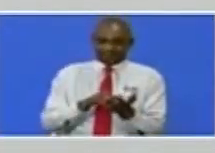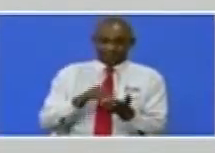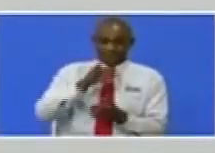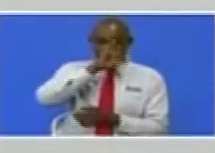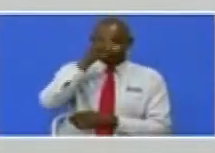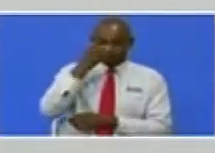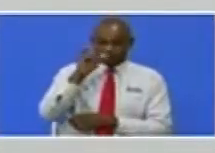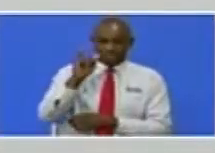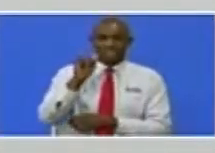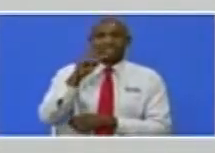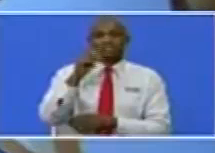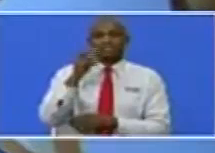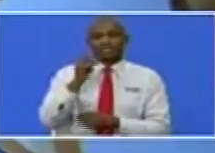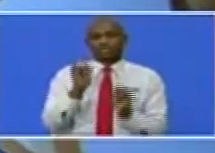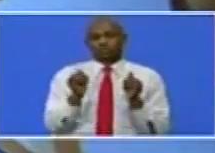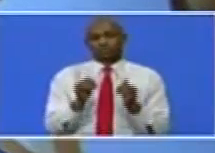Bira, KTN News.